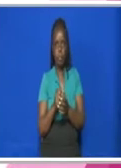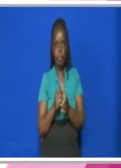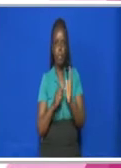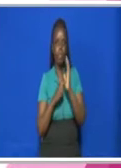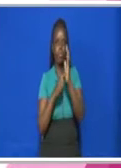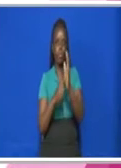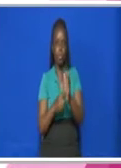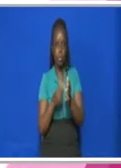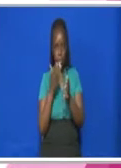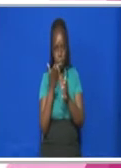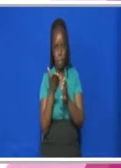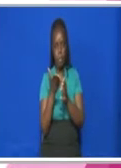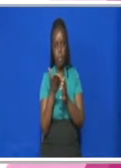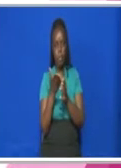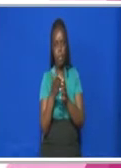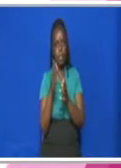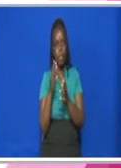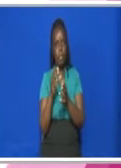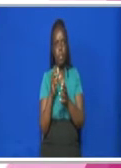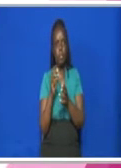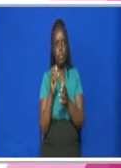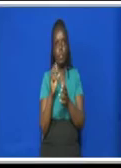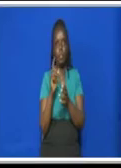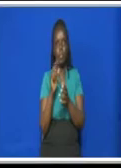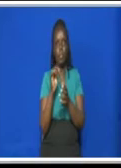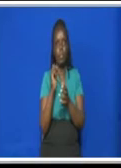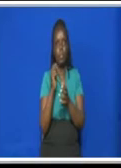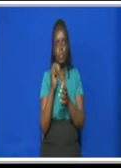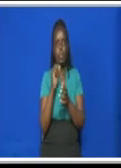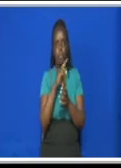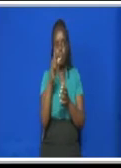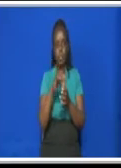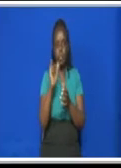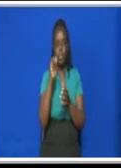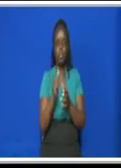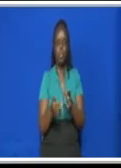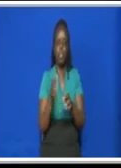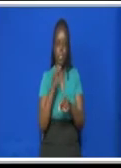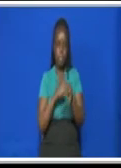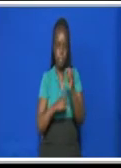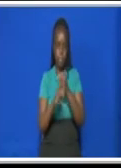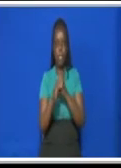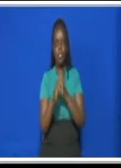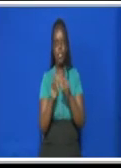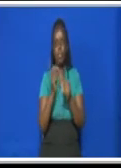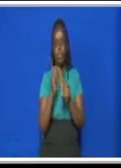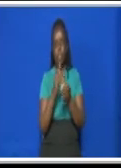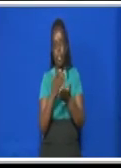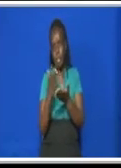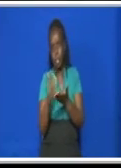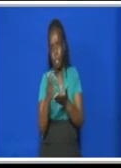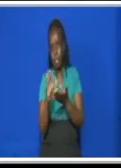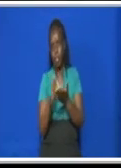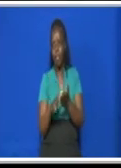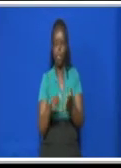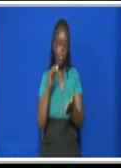this. In zinc-copper electrochemical cell, we can substitute, whereby on this side, we are